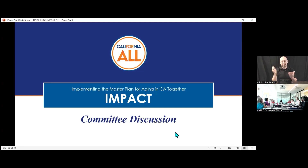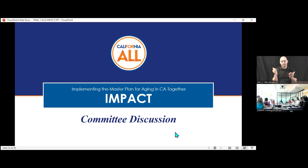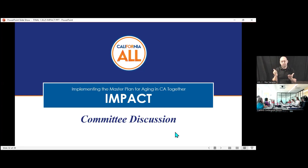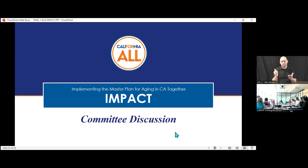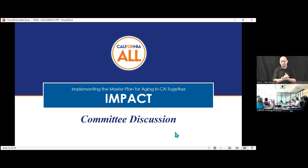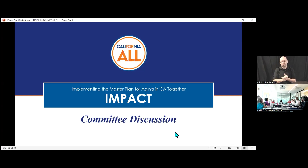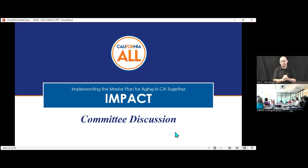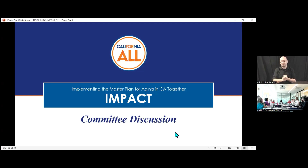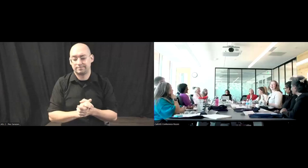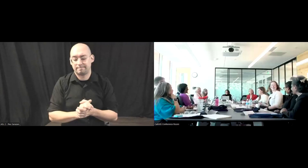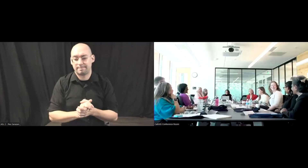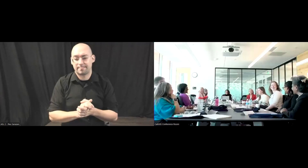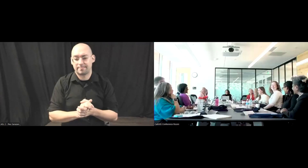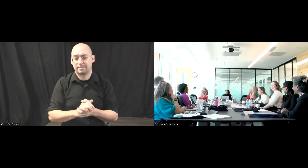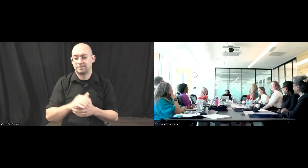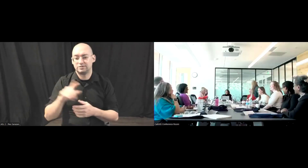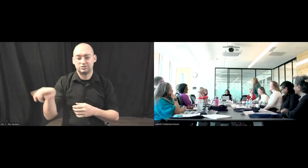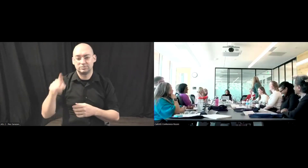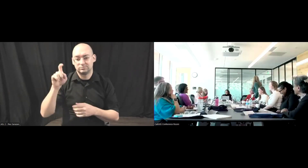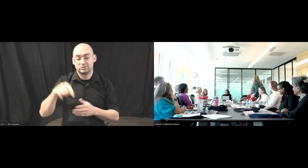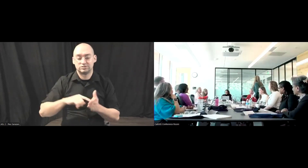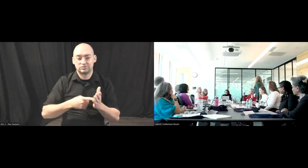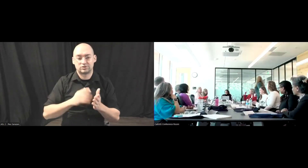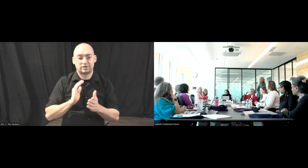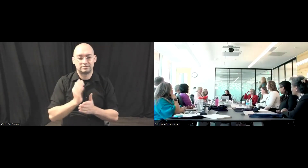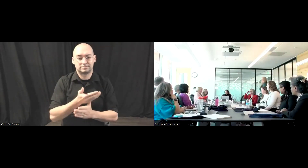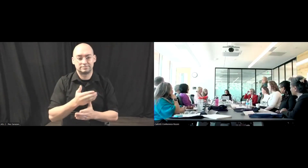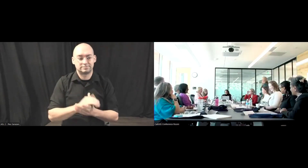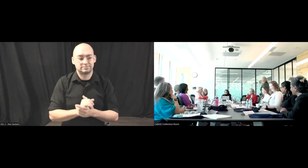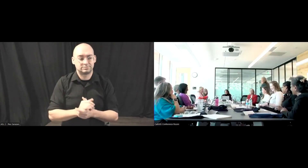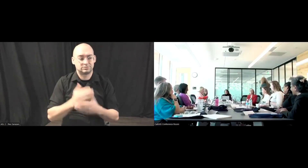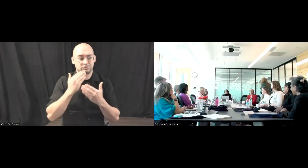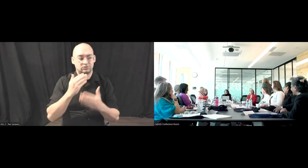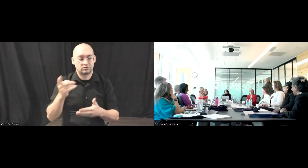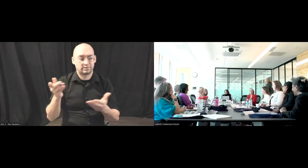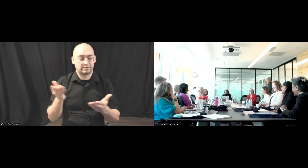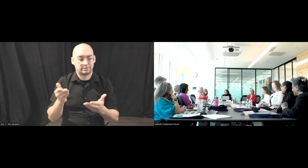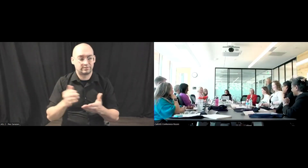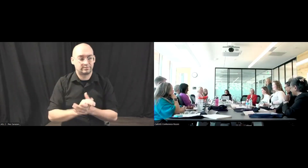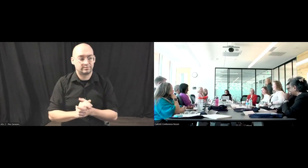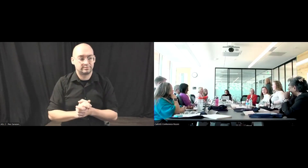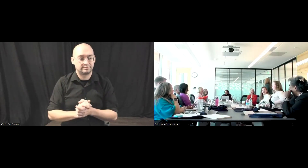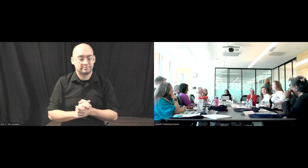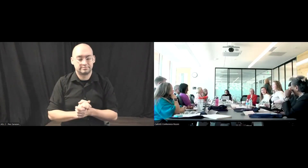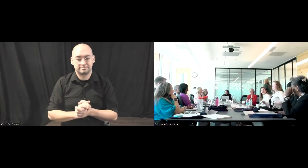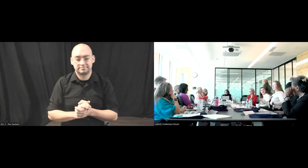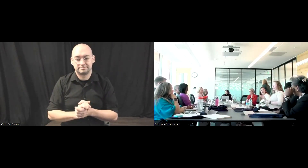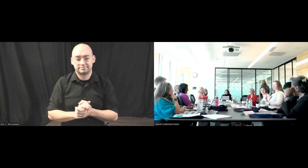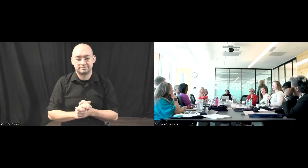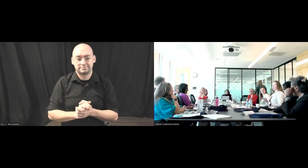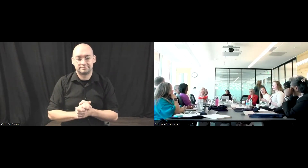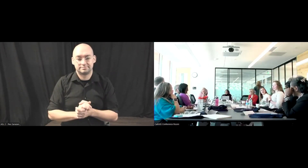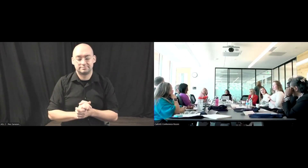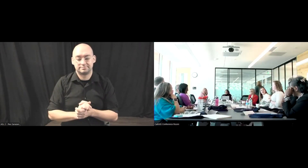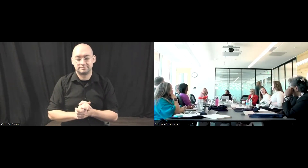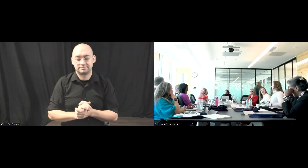Right, she was gonna kick us off, but. Okay. Well, it's good you're coordinating. You probably know what she was gonna say. And